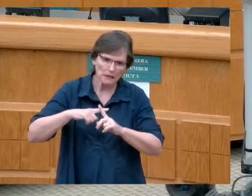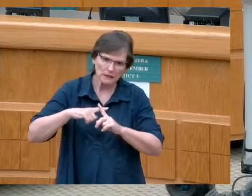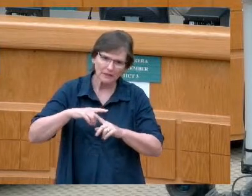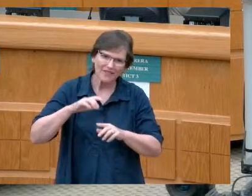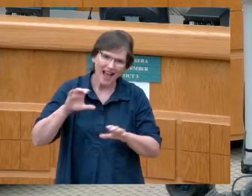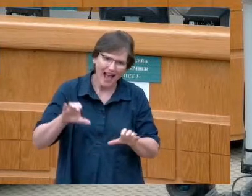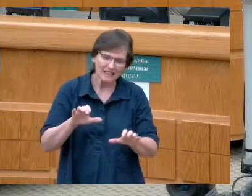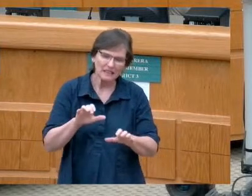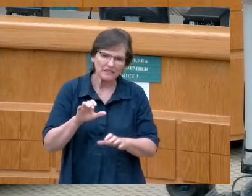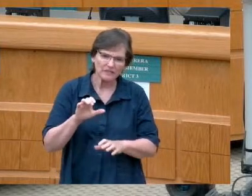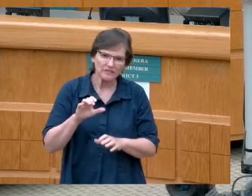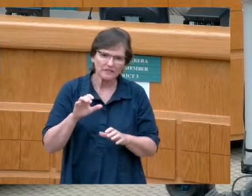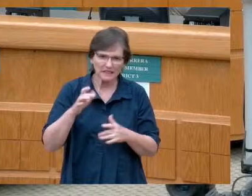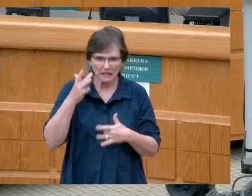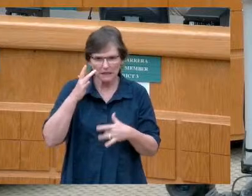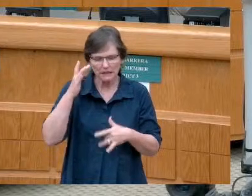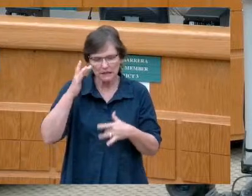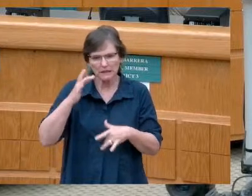7,222.